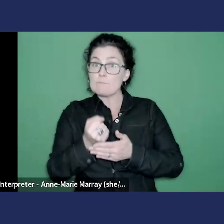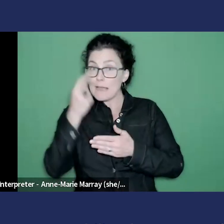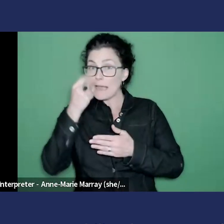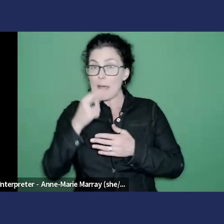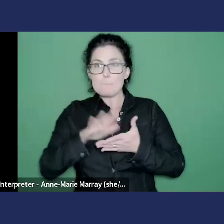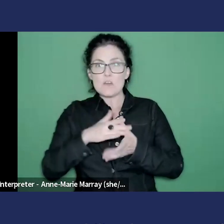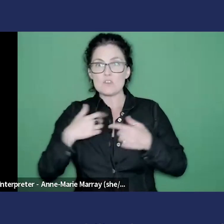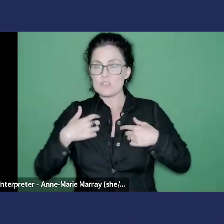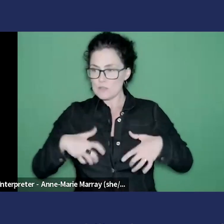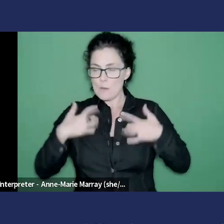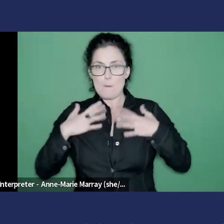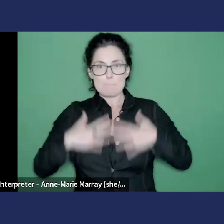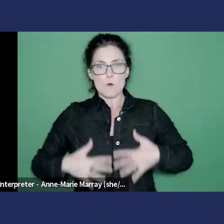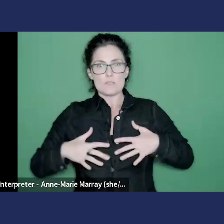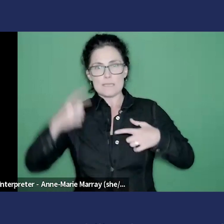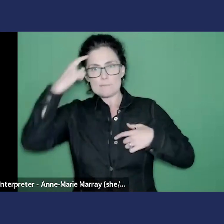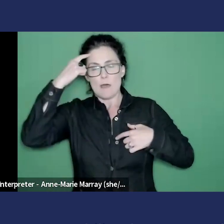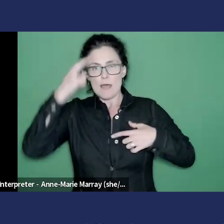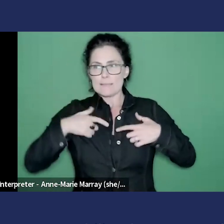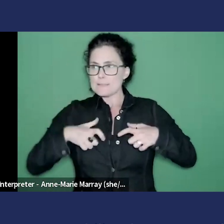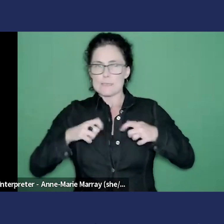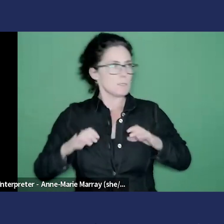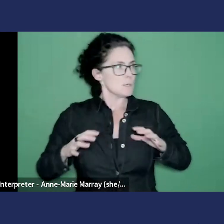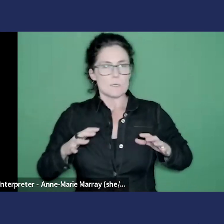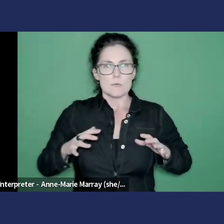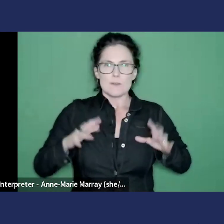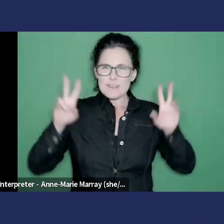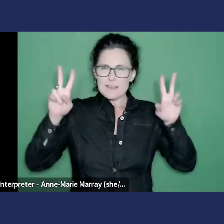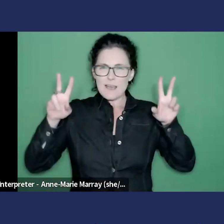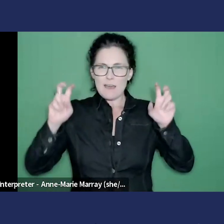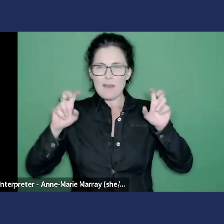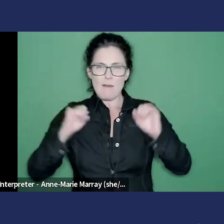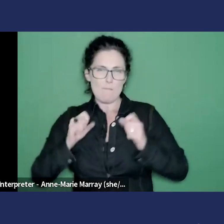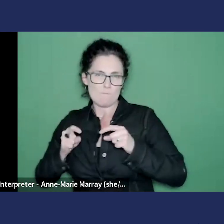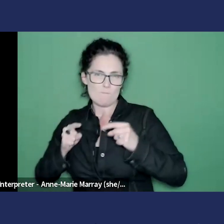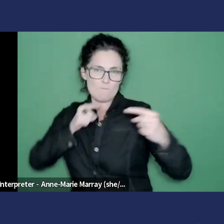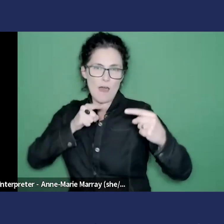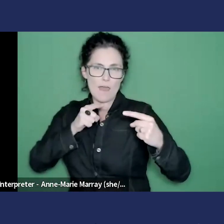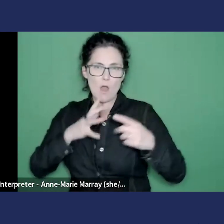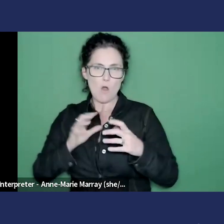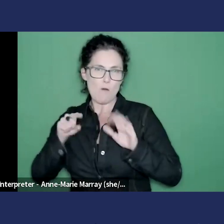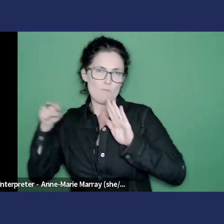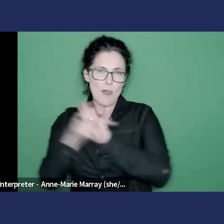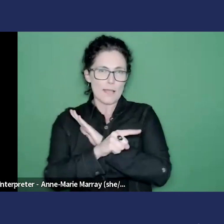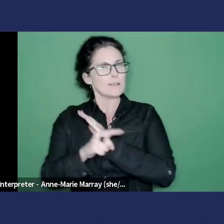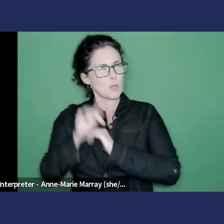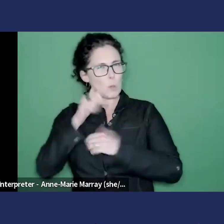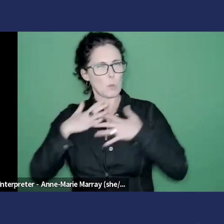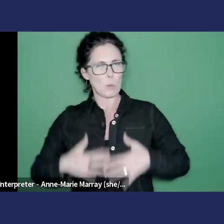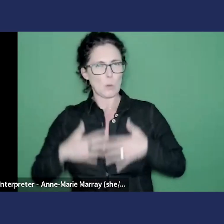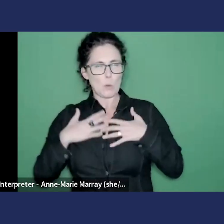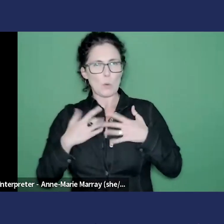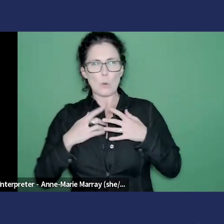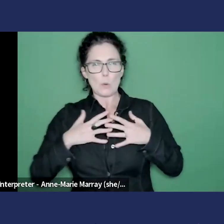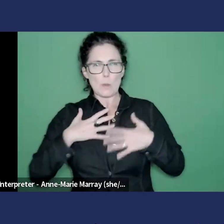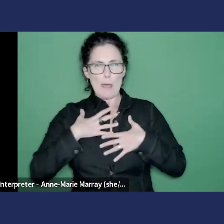fight or flight response. It can cause physical problems like irritable bowel syndrome,